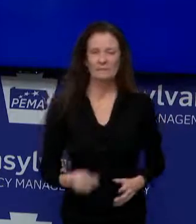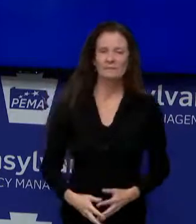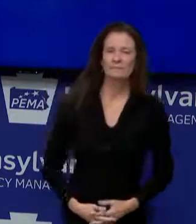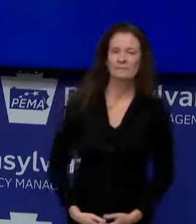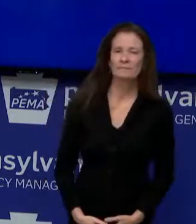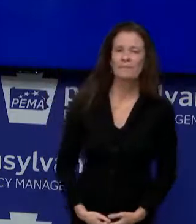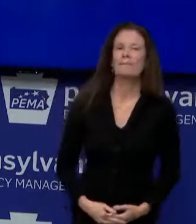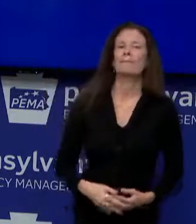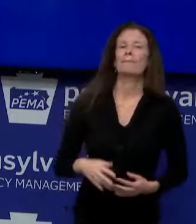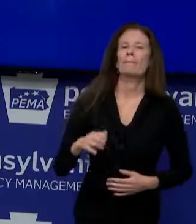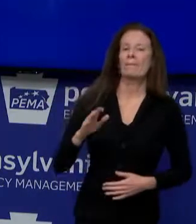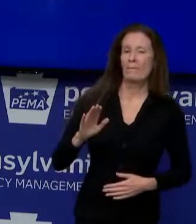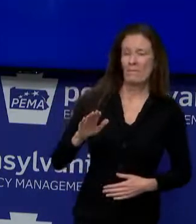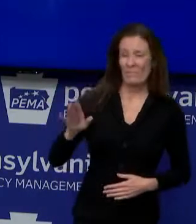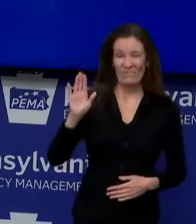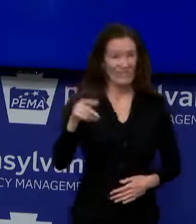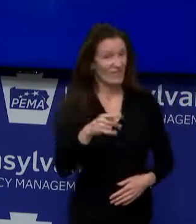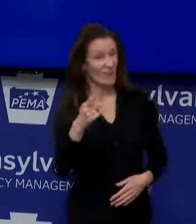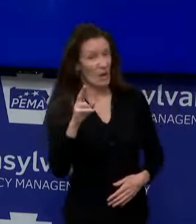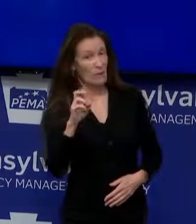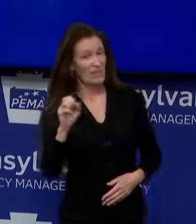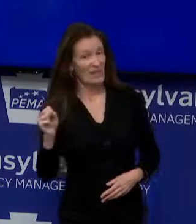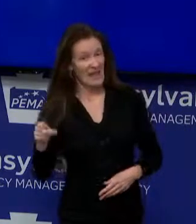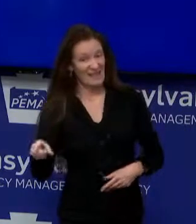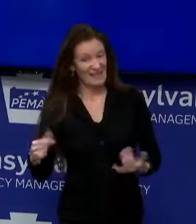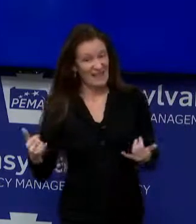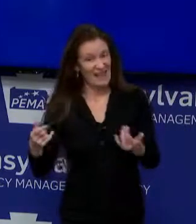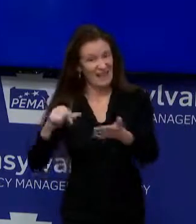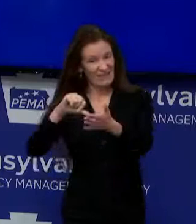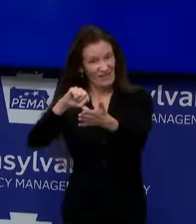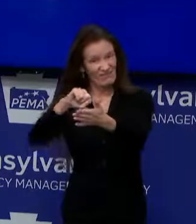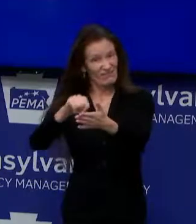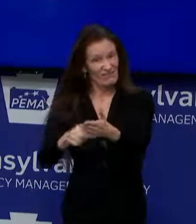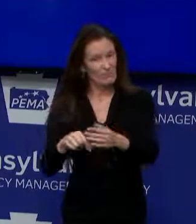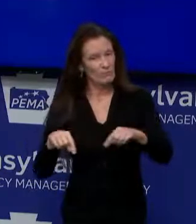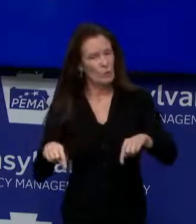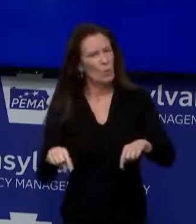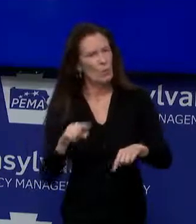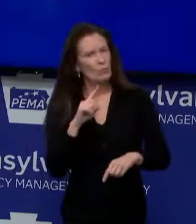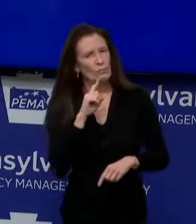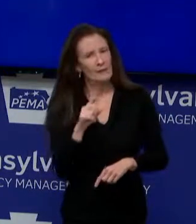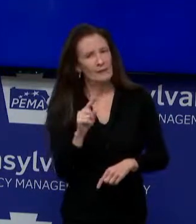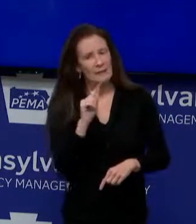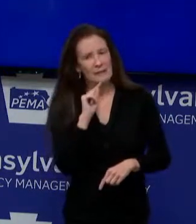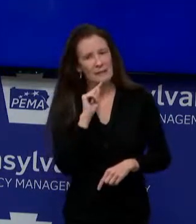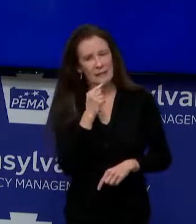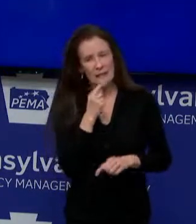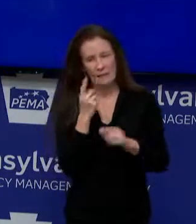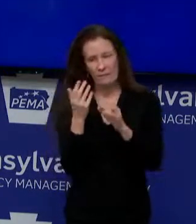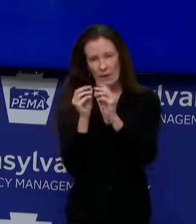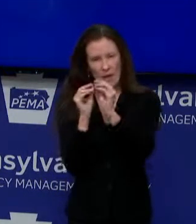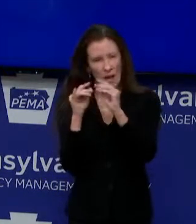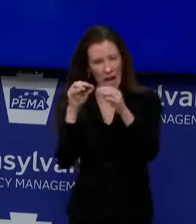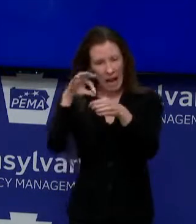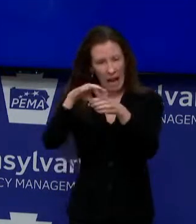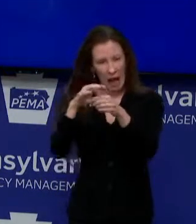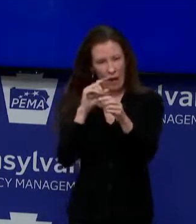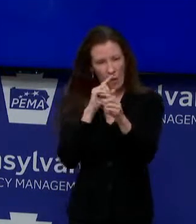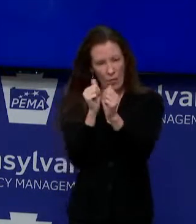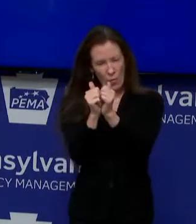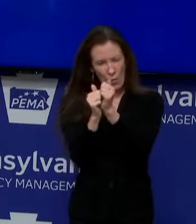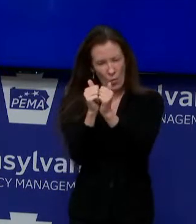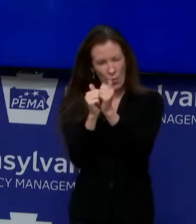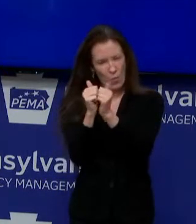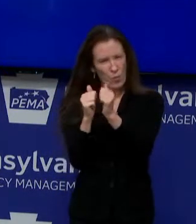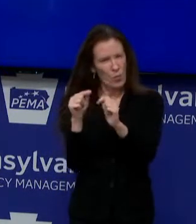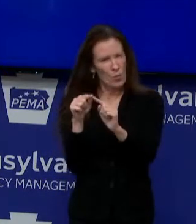right now really underscores that this was a really tense election cycle in Pennsylvania. And, in addition to